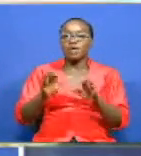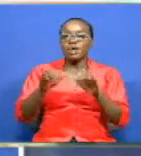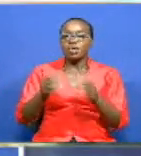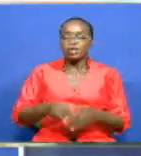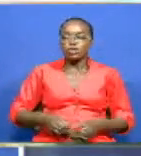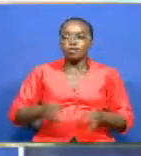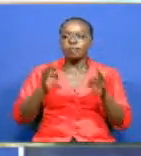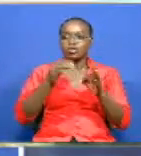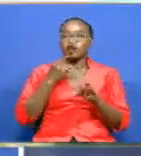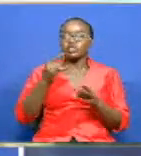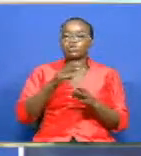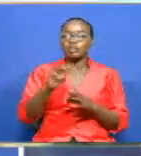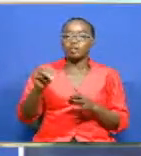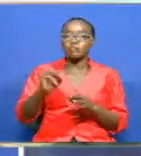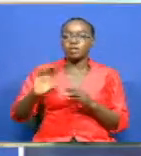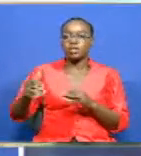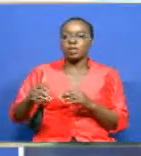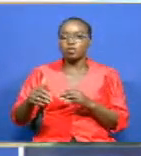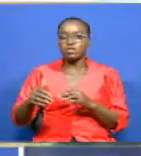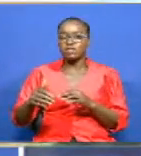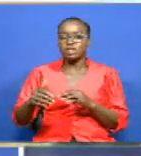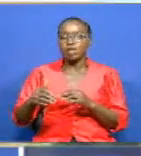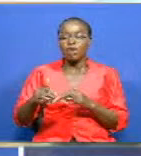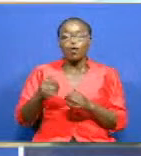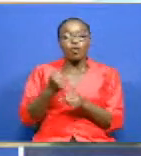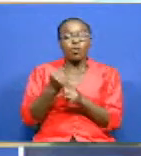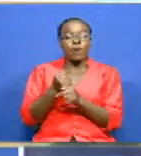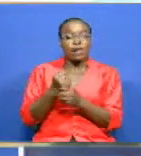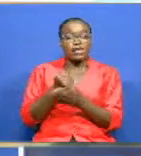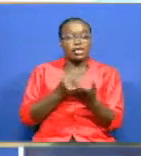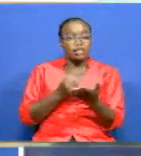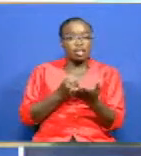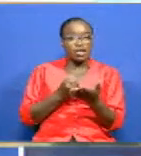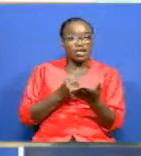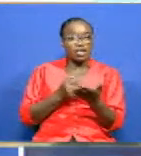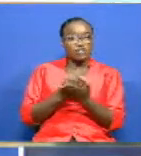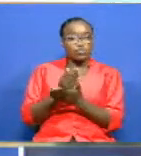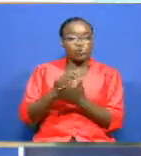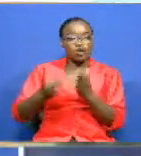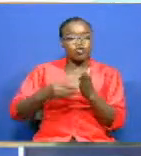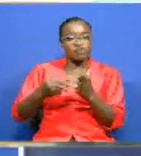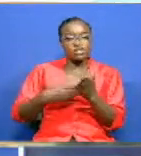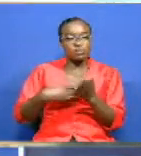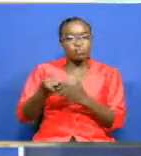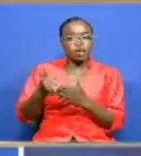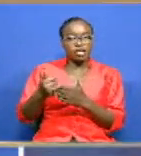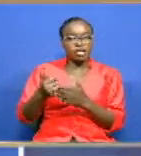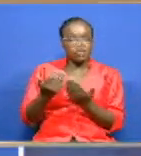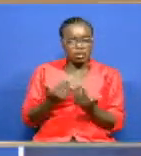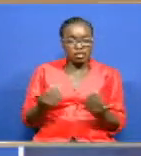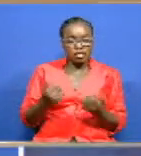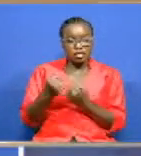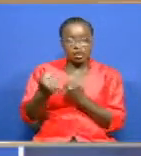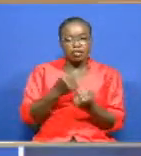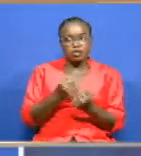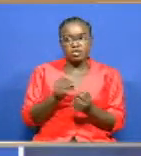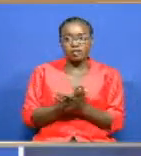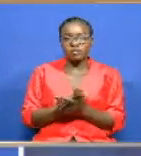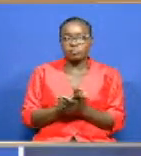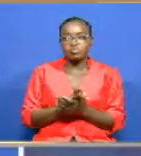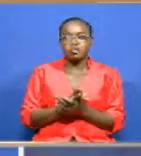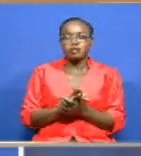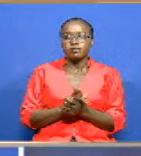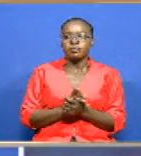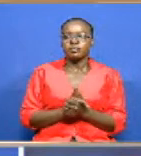assured farmers that the county has put in place measures to ensure cotton factories purchase their produce. Upande wa soko tuko